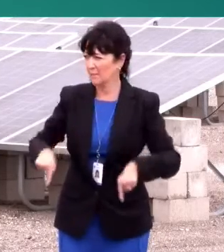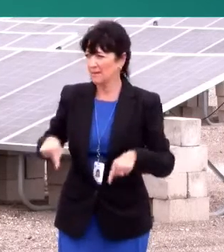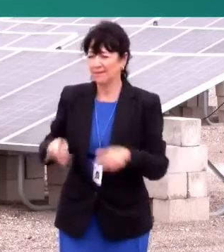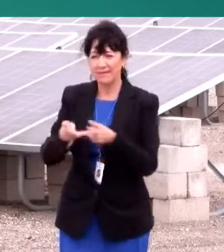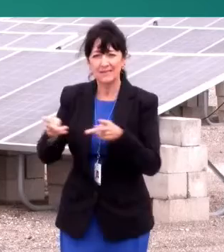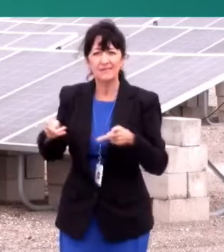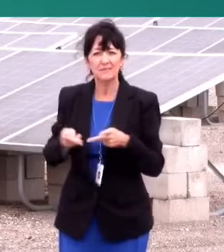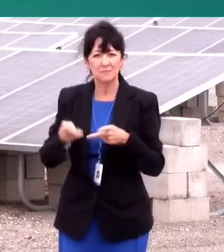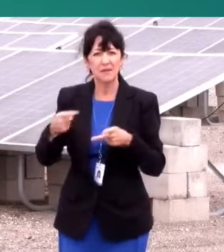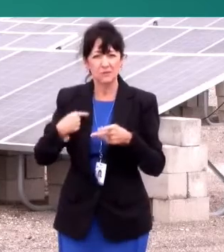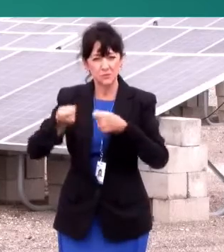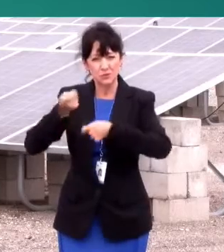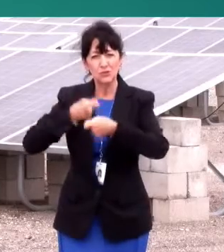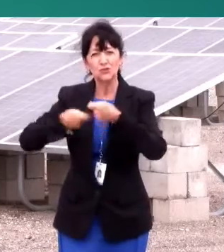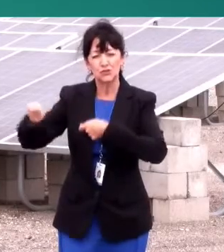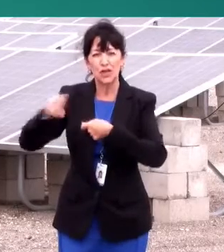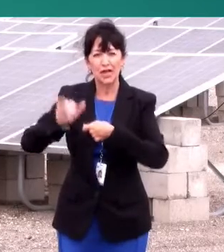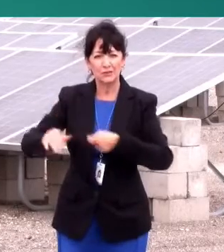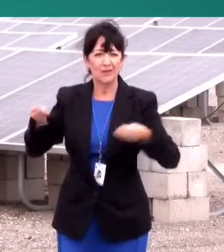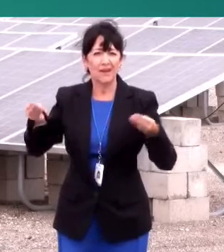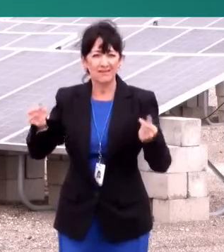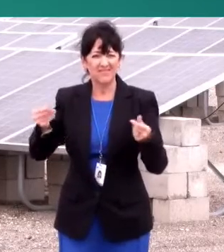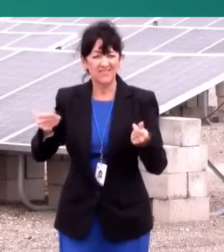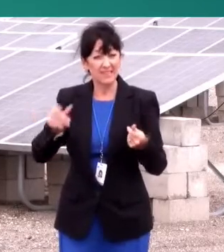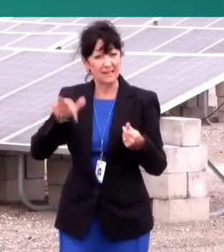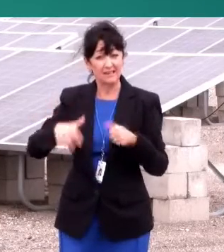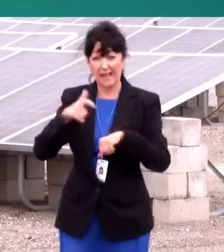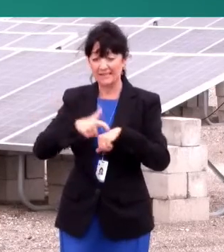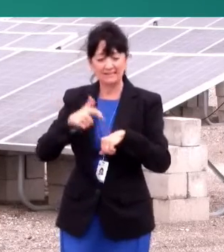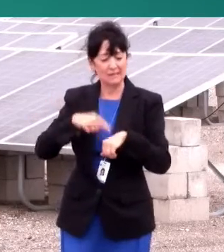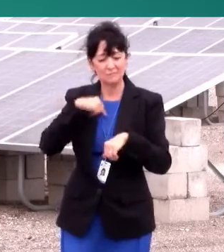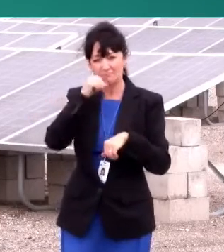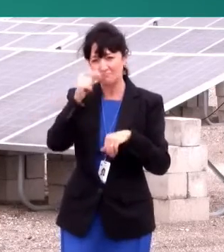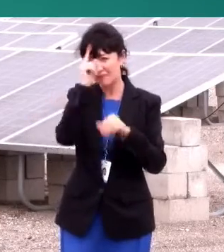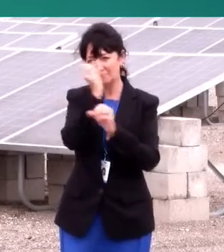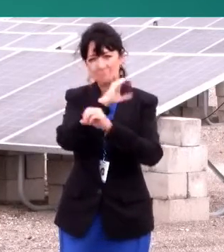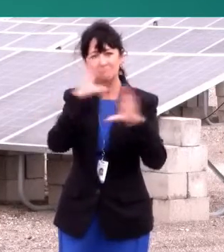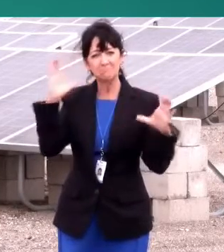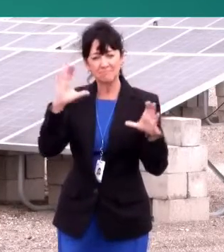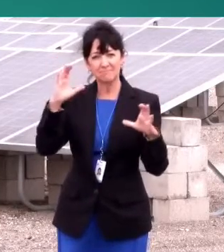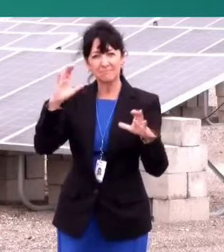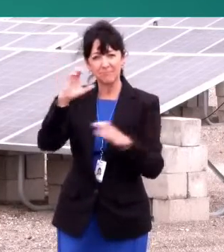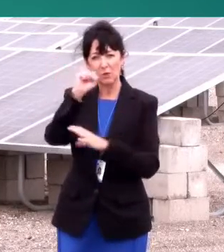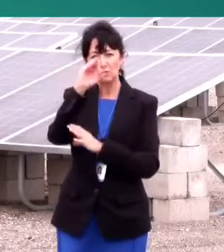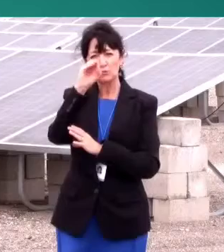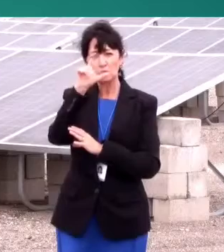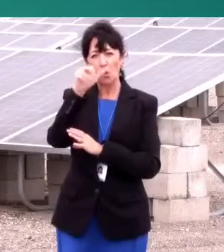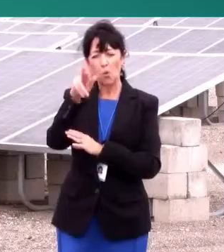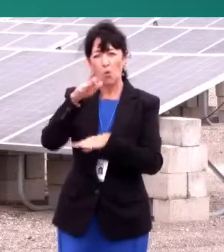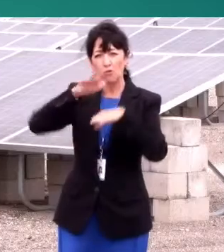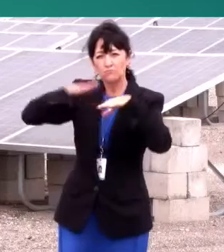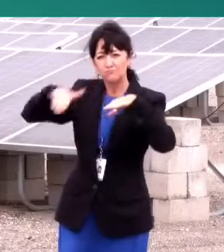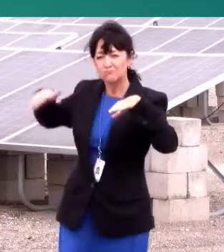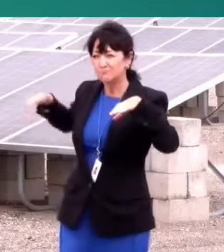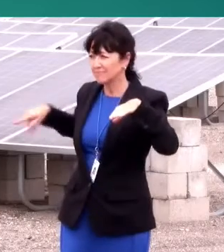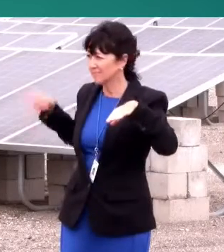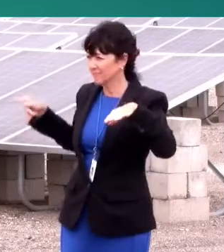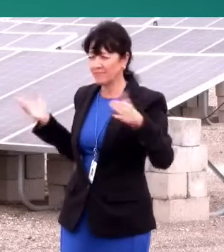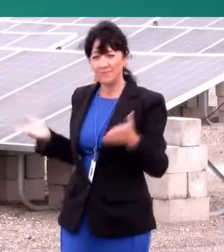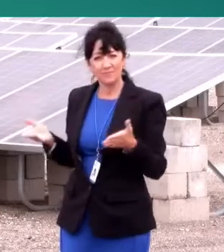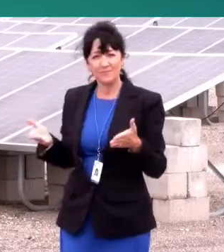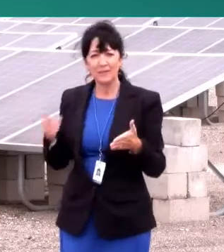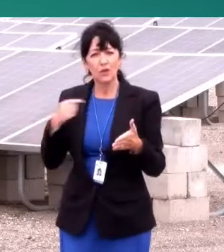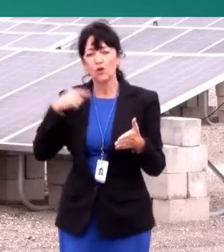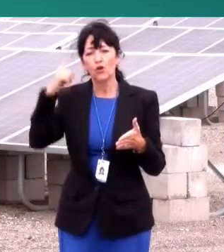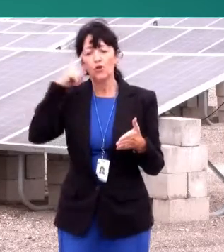a brownfield. And at the time, we didn't envision solar panels being one of the many things when we talk about putting sites back into